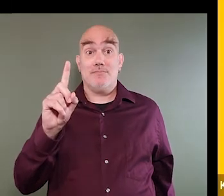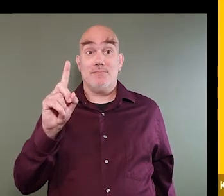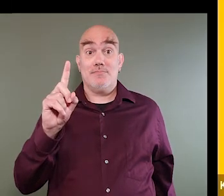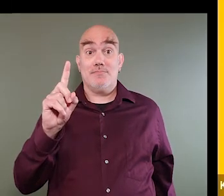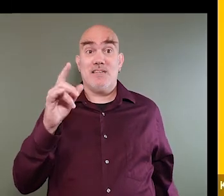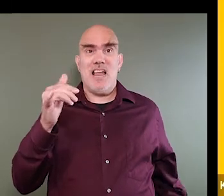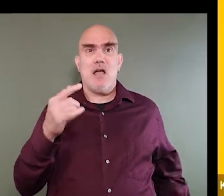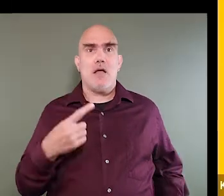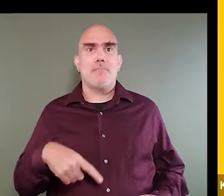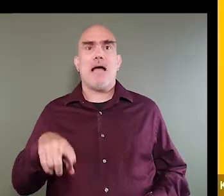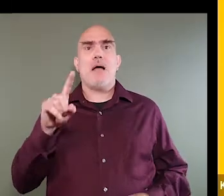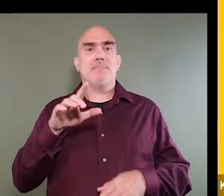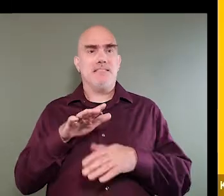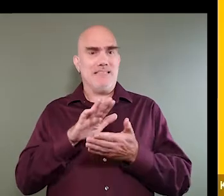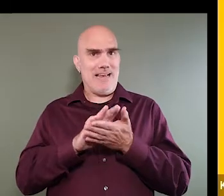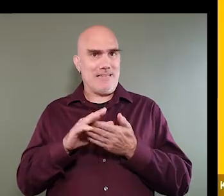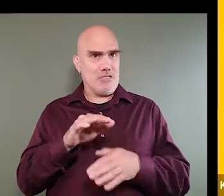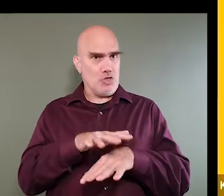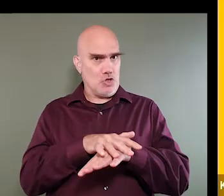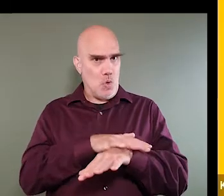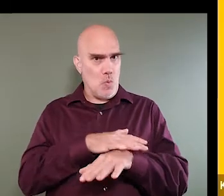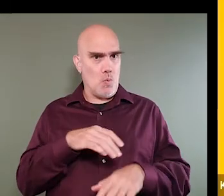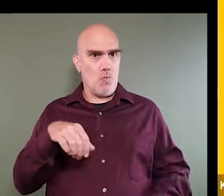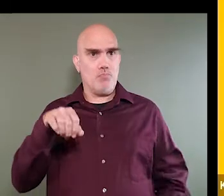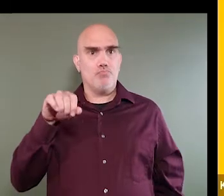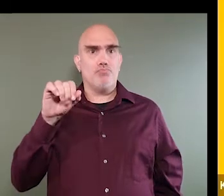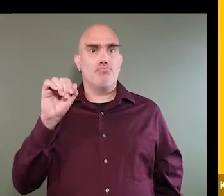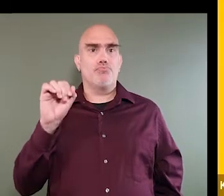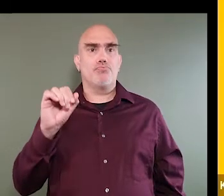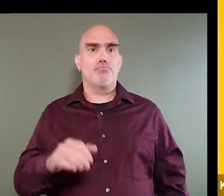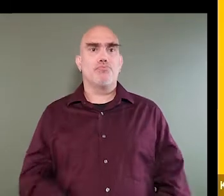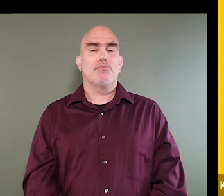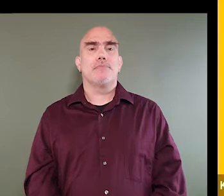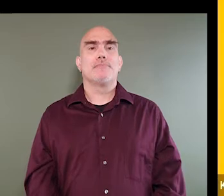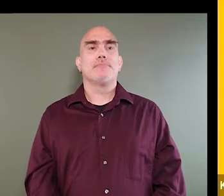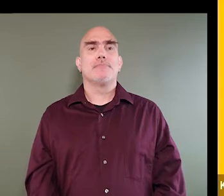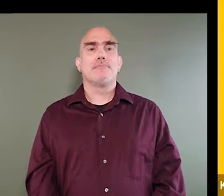Come back up nice and slow.